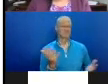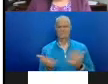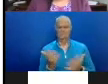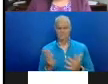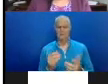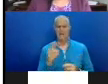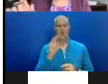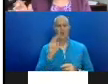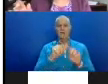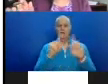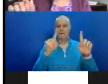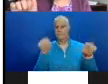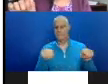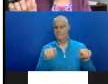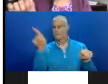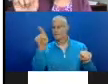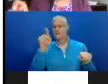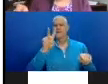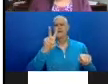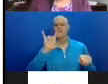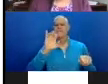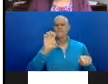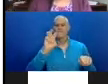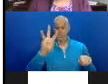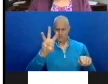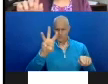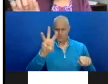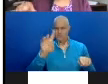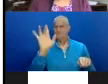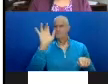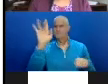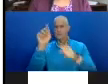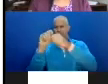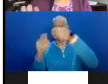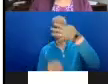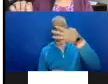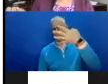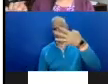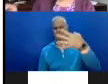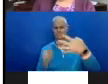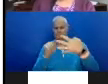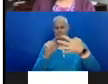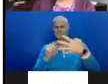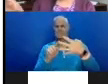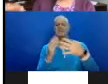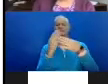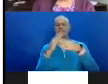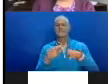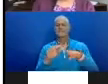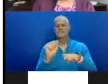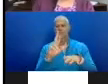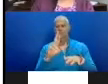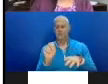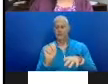on the top right-hand corner, you'll see an icon that says View. If you click on View, you should click on Split Screen Gallery View, and you'll be able to